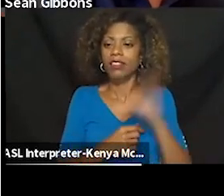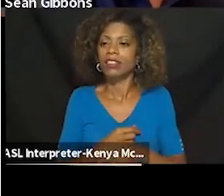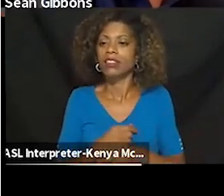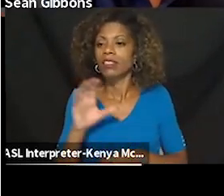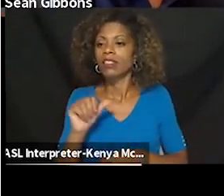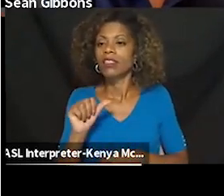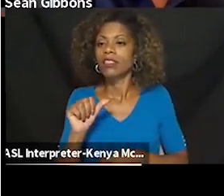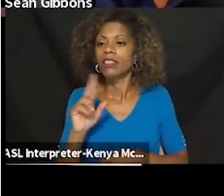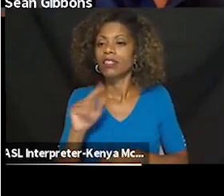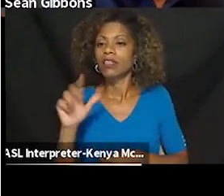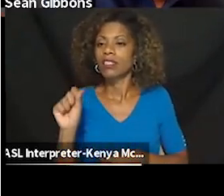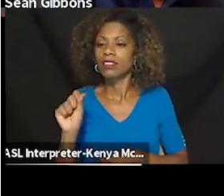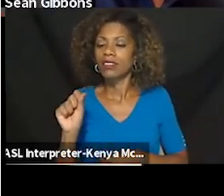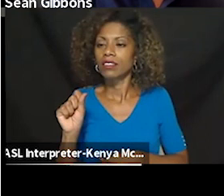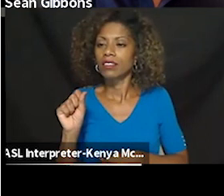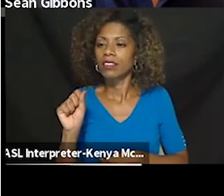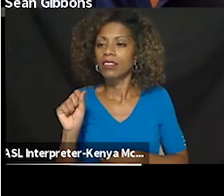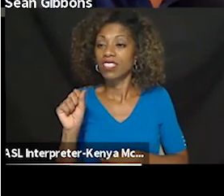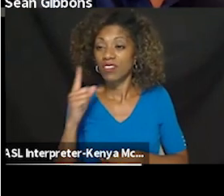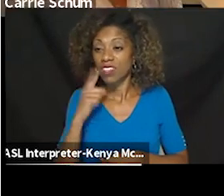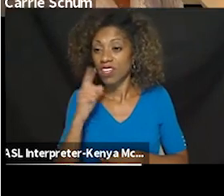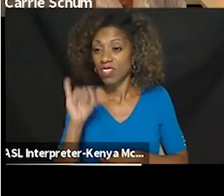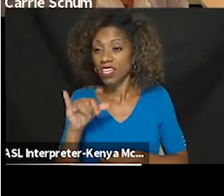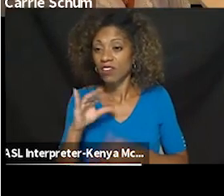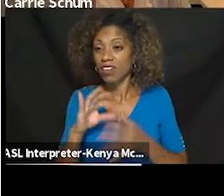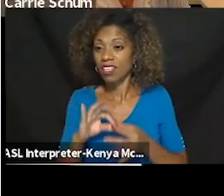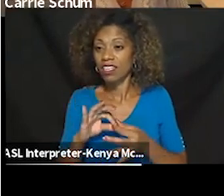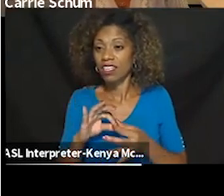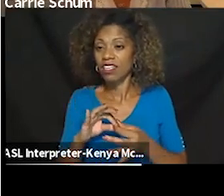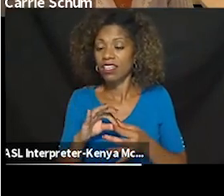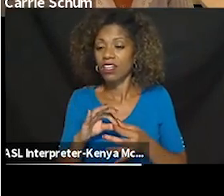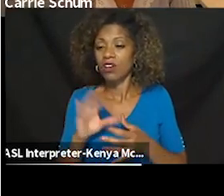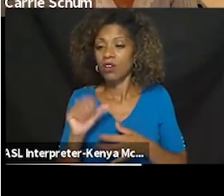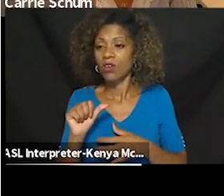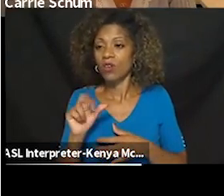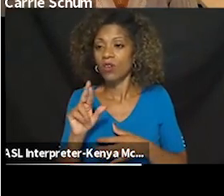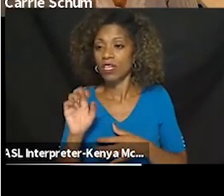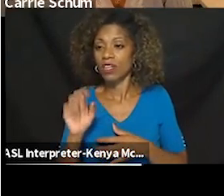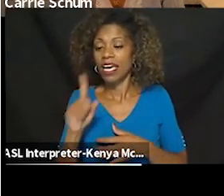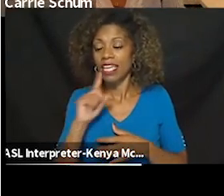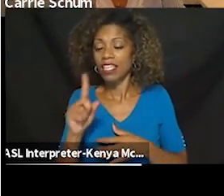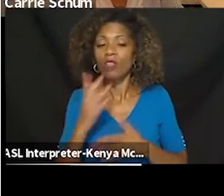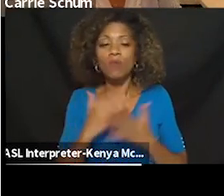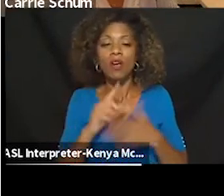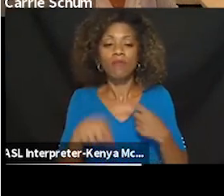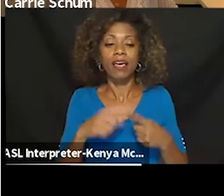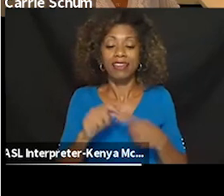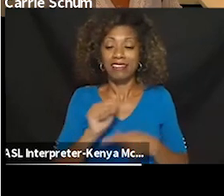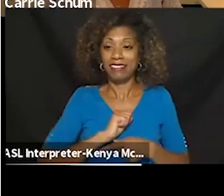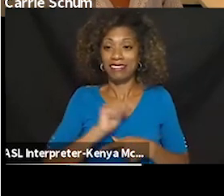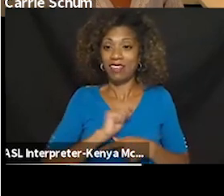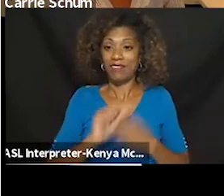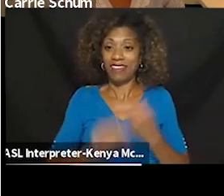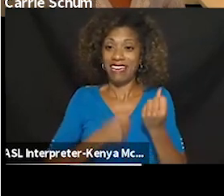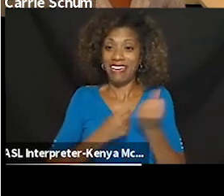thoughts on that, or just a parting thought to share? Well, yeah, I think this idea of self-efficacy is really important. You know, we're all in this together, and